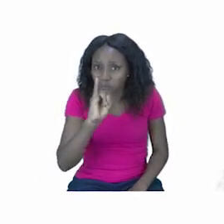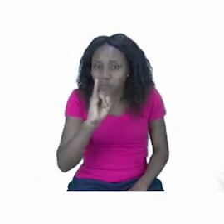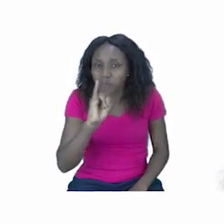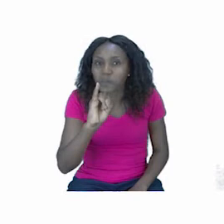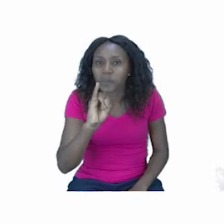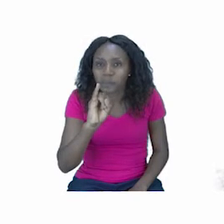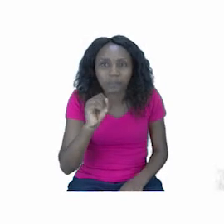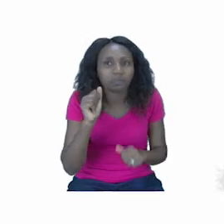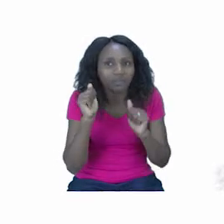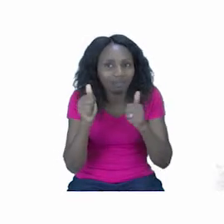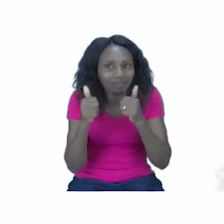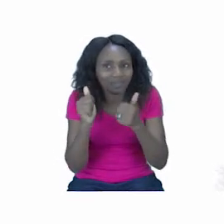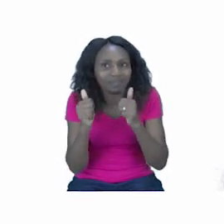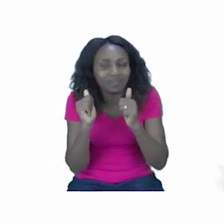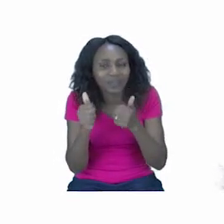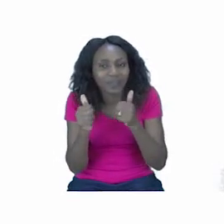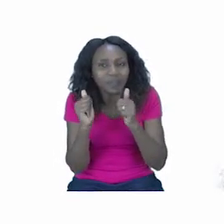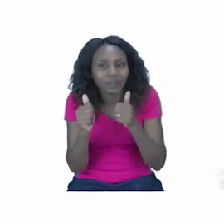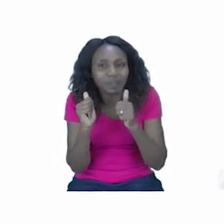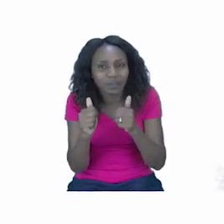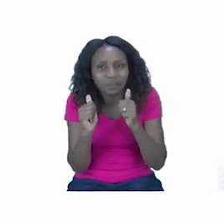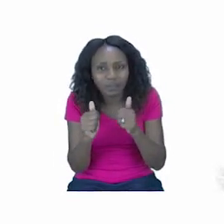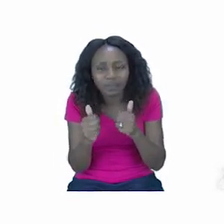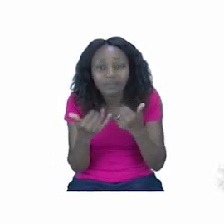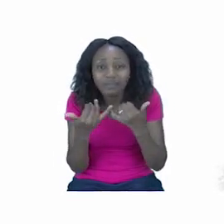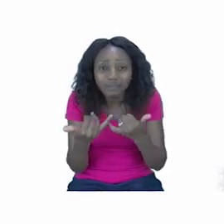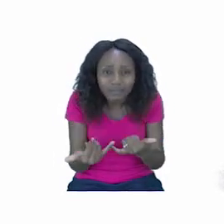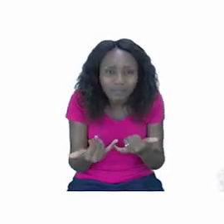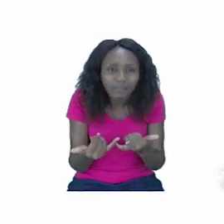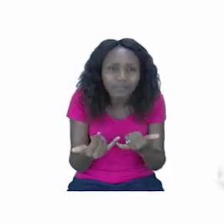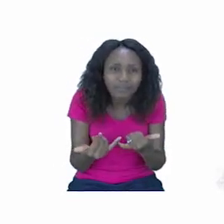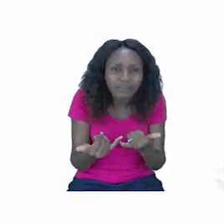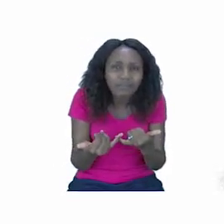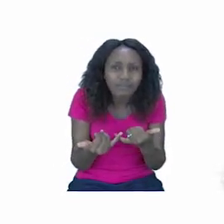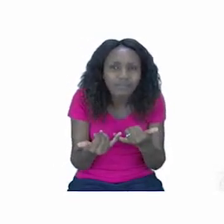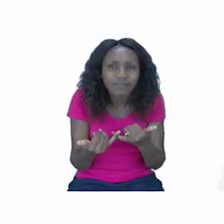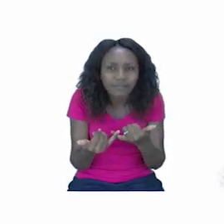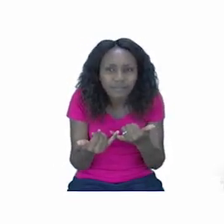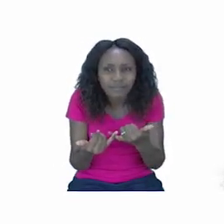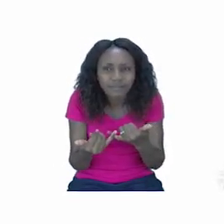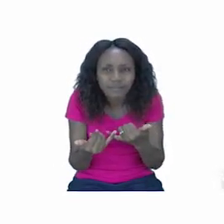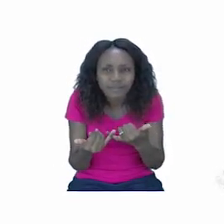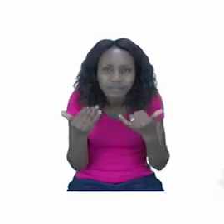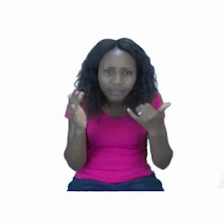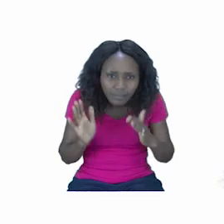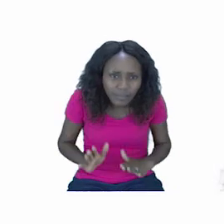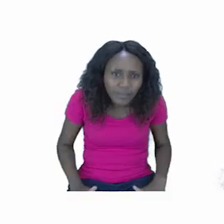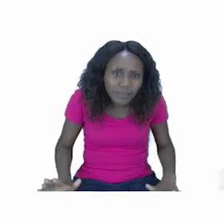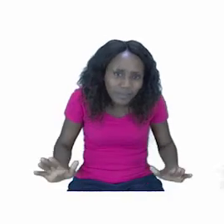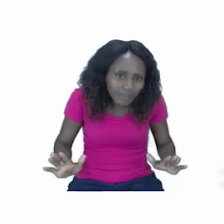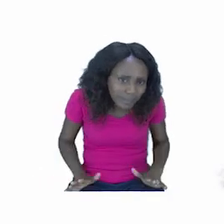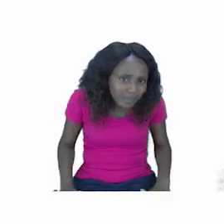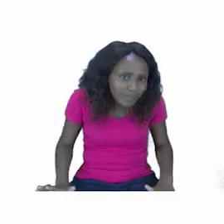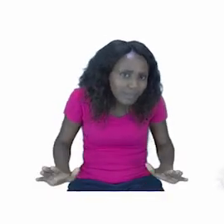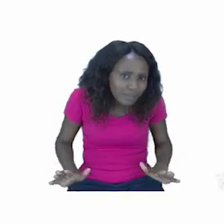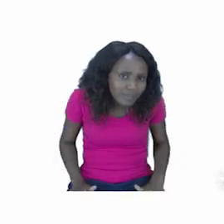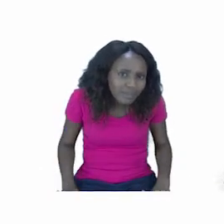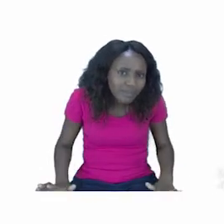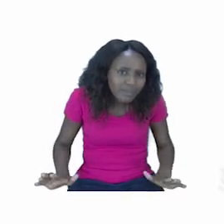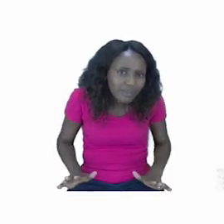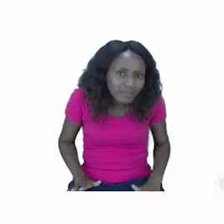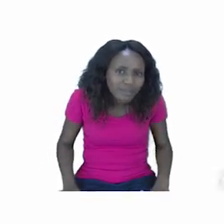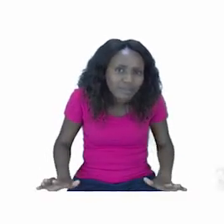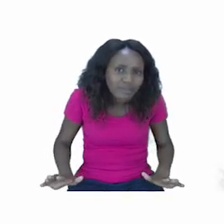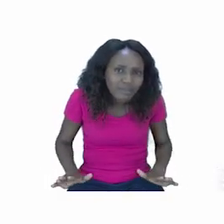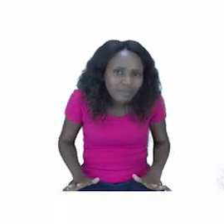Very good. Now I want you to point to the girl that they are